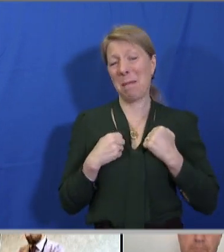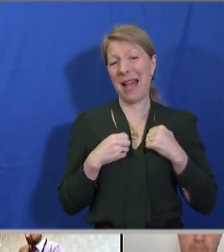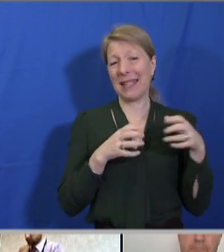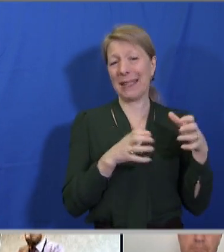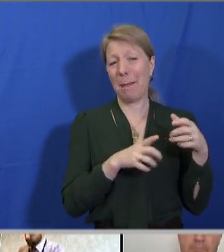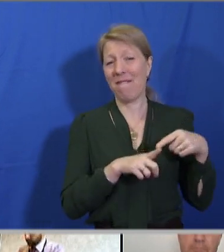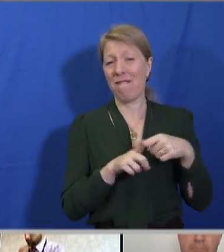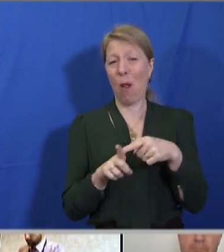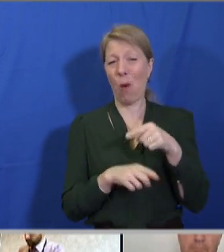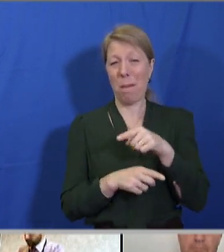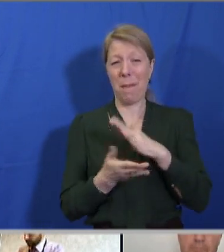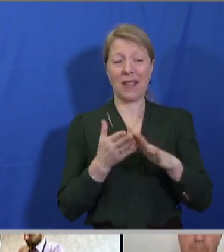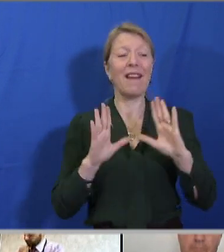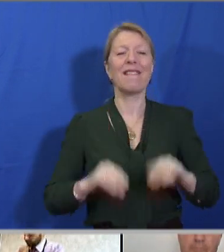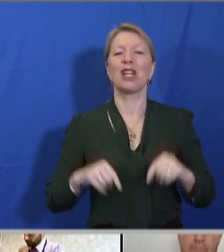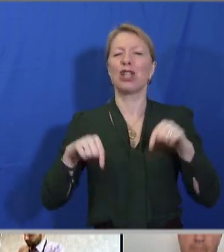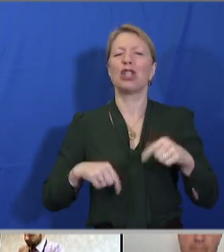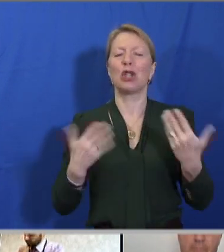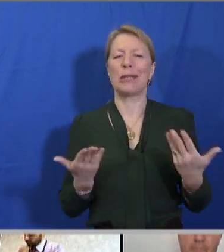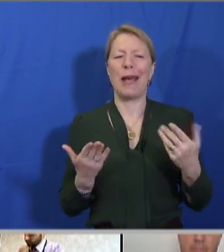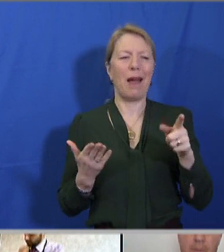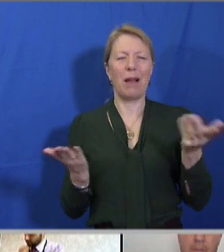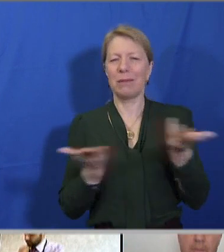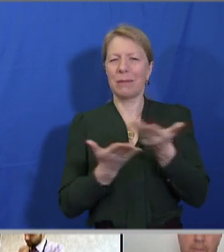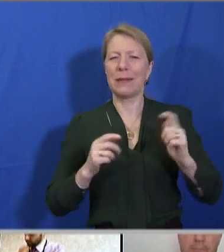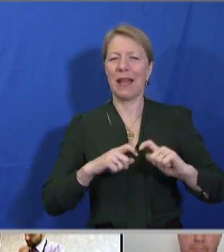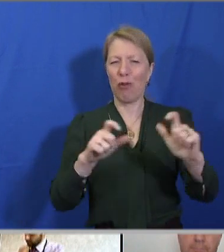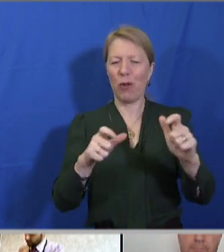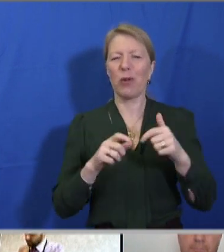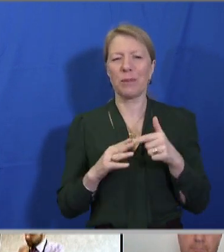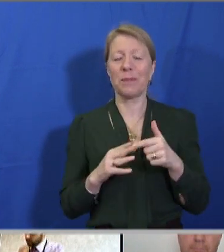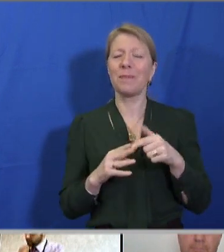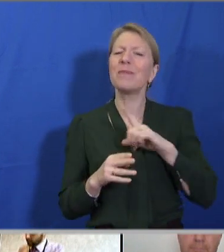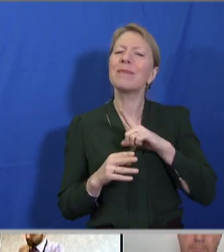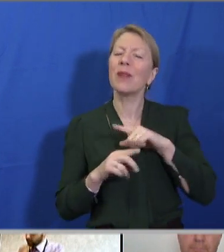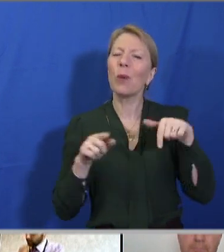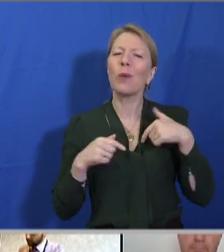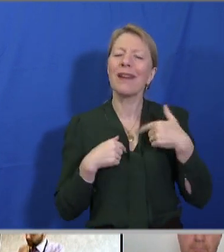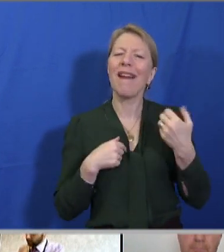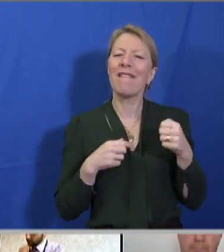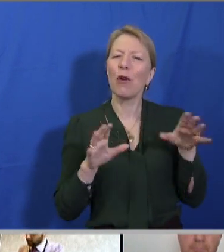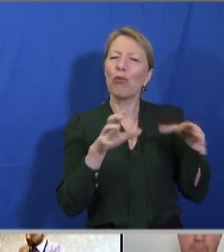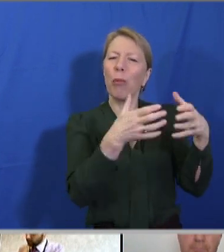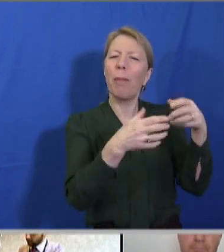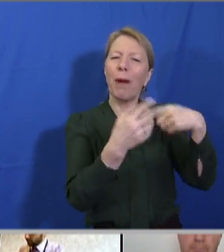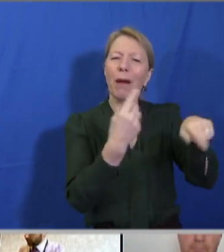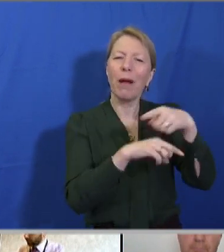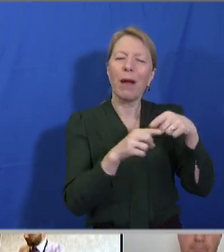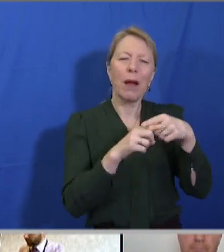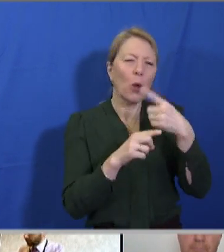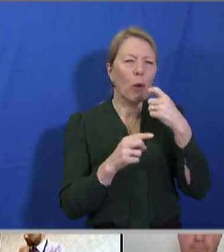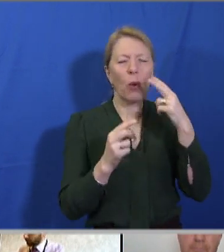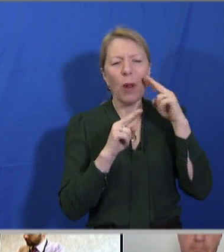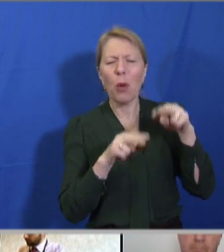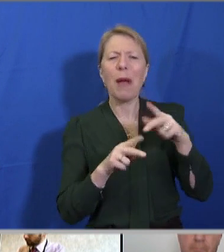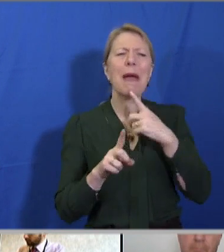interaction with our engagement groups that we already have as well, about what work can be done across trusts.